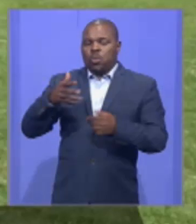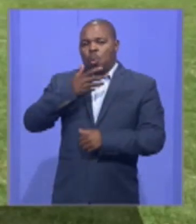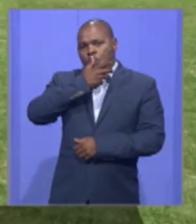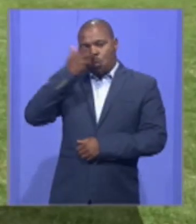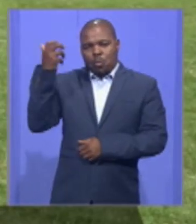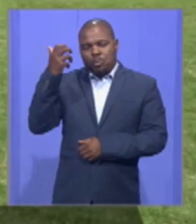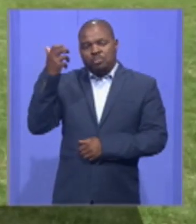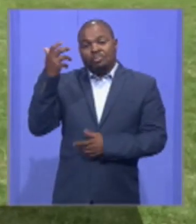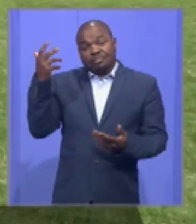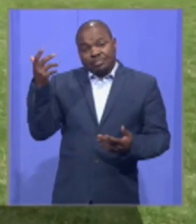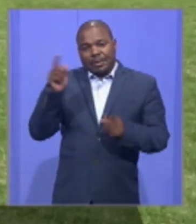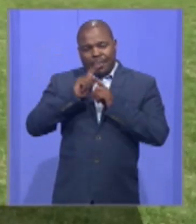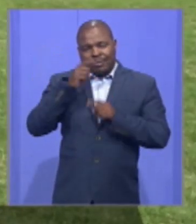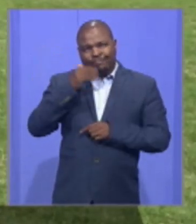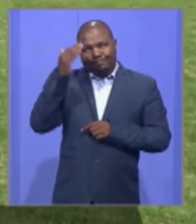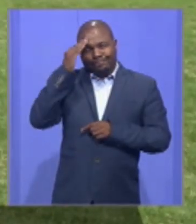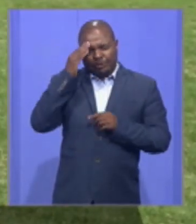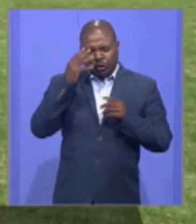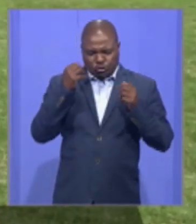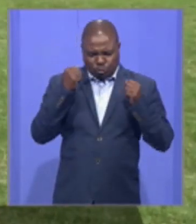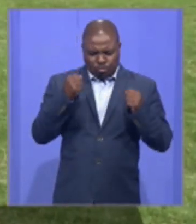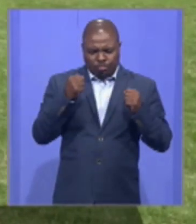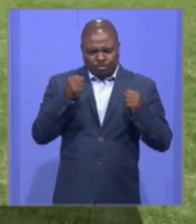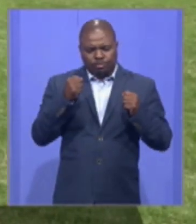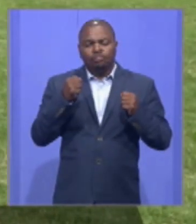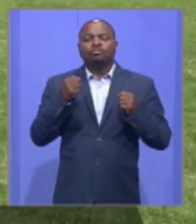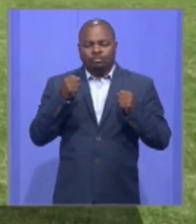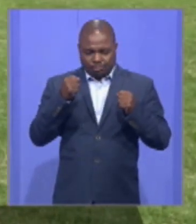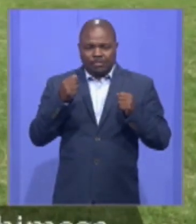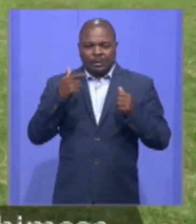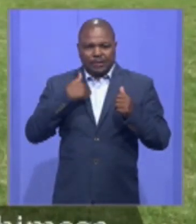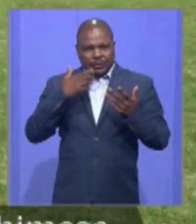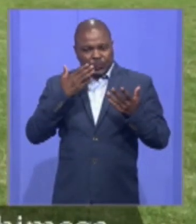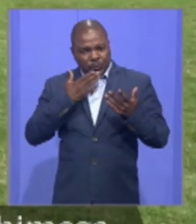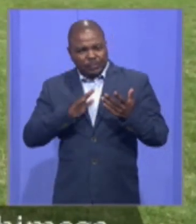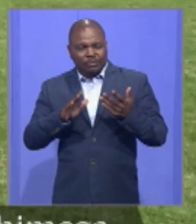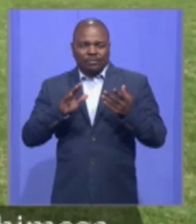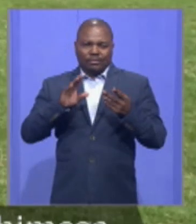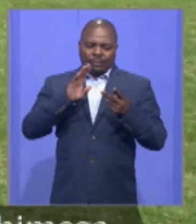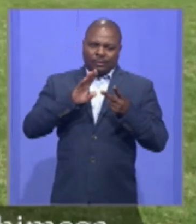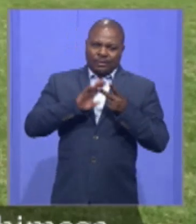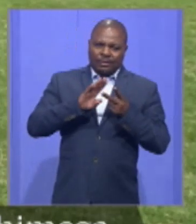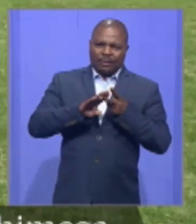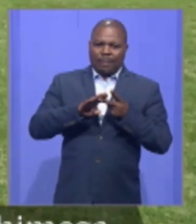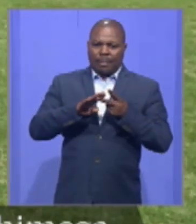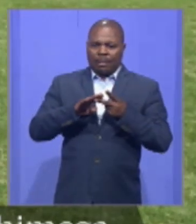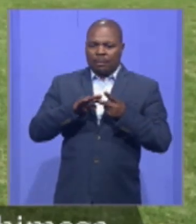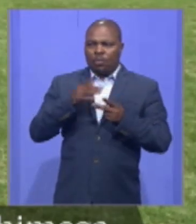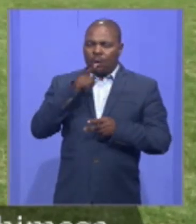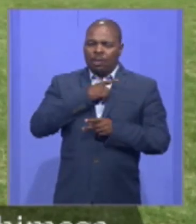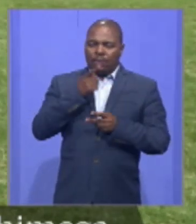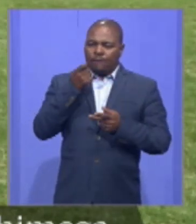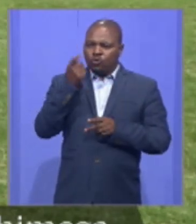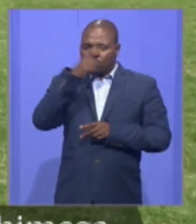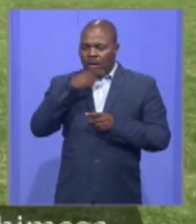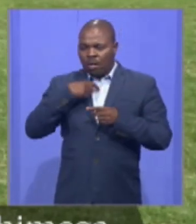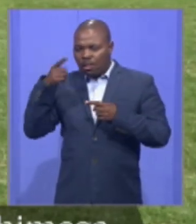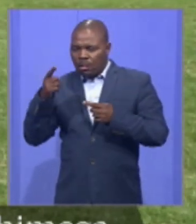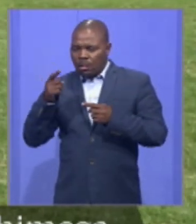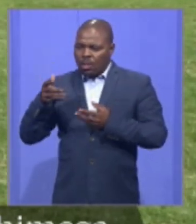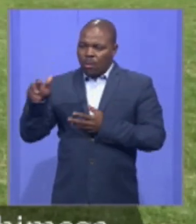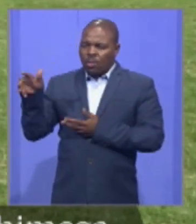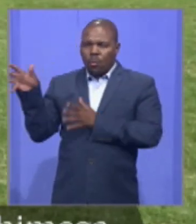think our mental toughness is really taking over. You know, having a couple of days to adapt to this weather is obviously a good